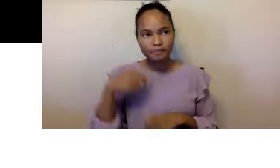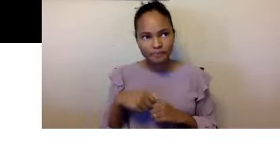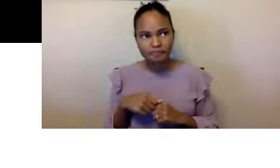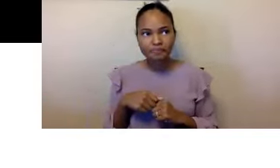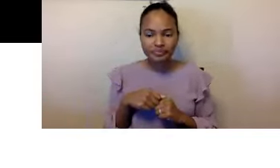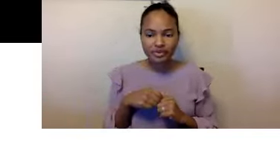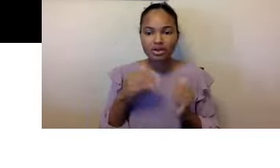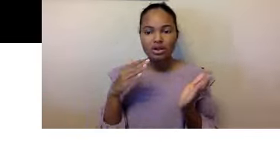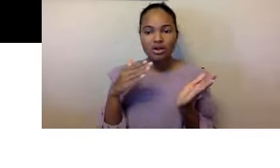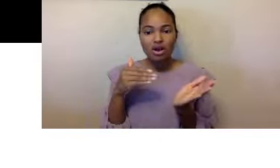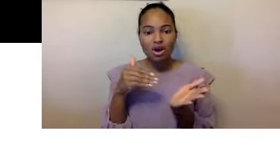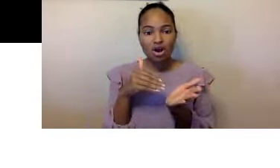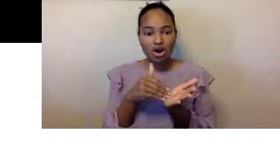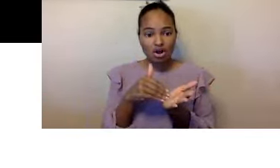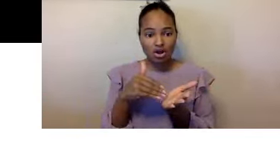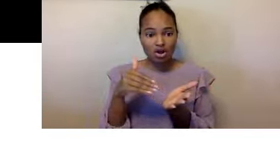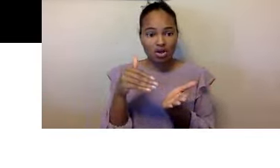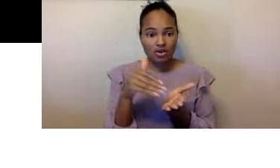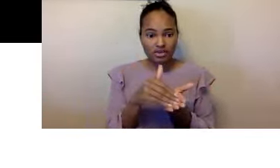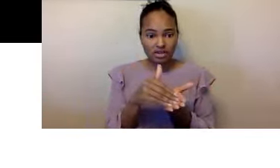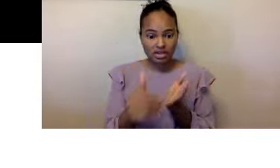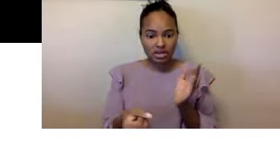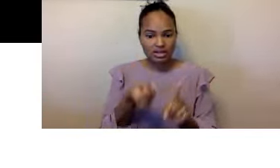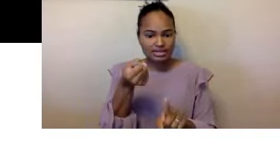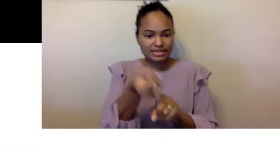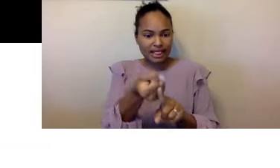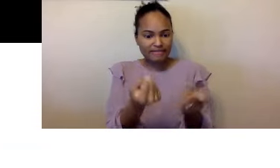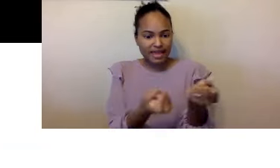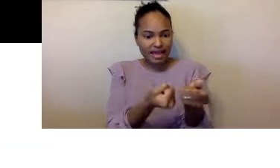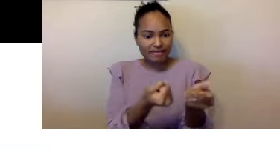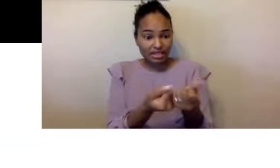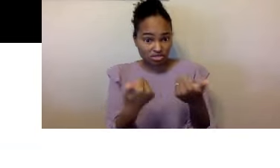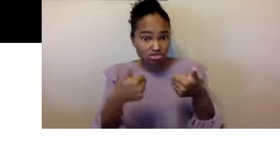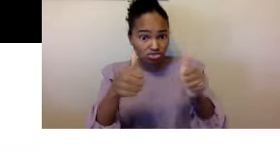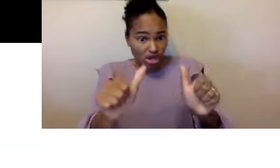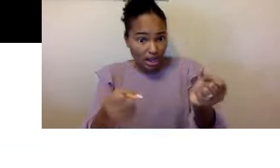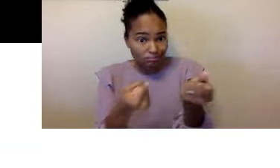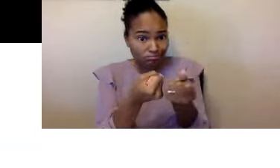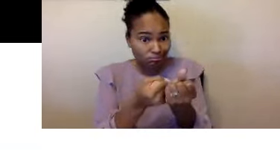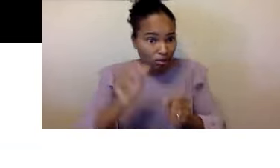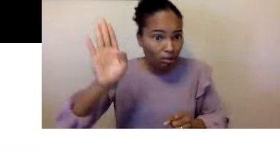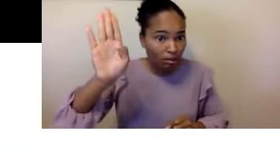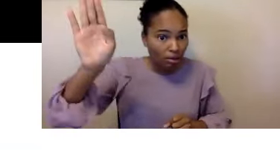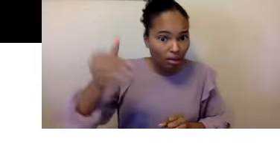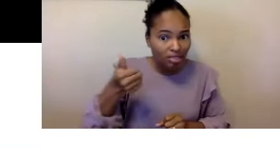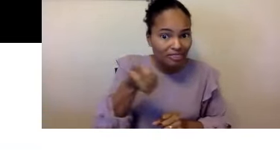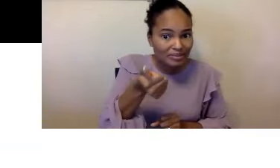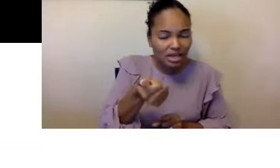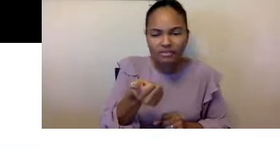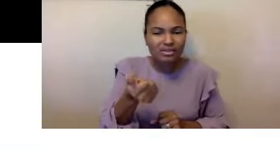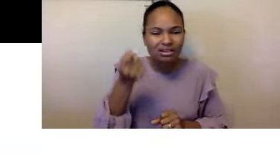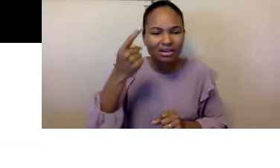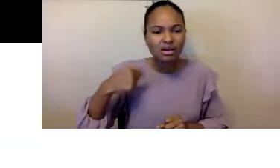oftentimes self-advocates try to advocate for themselves, but we have a real